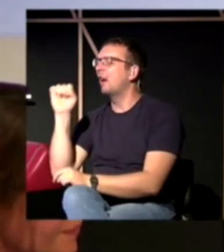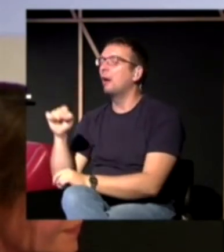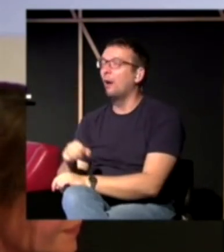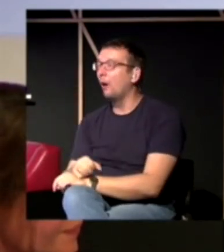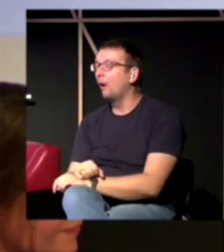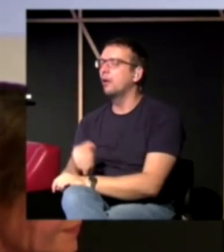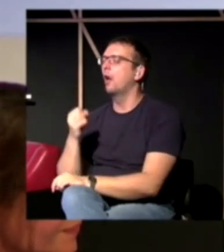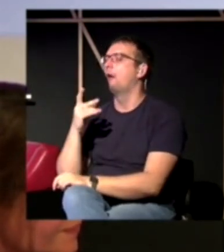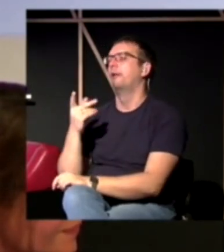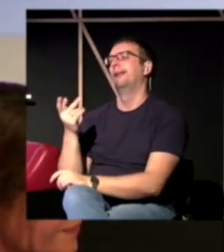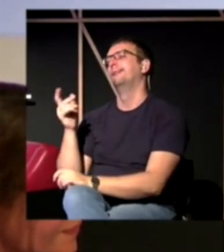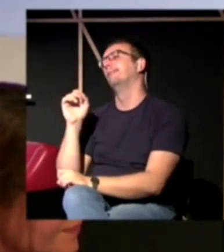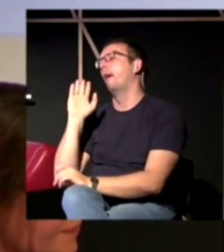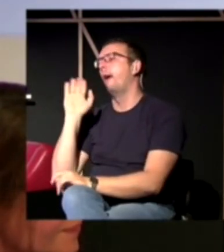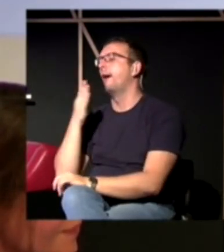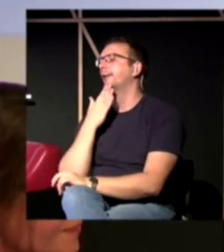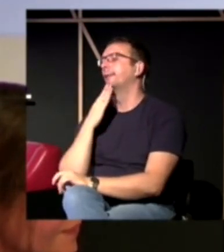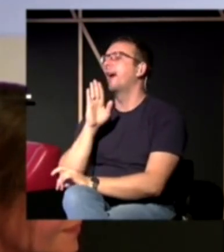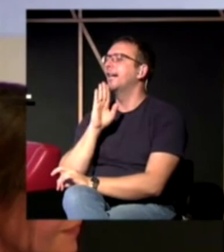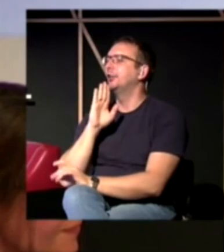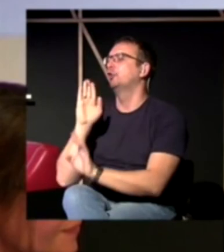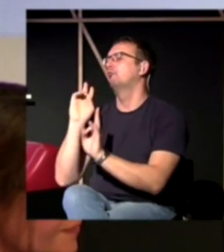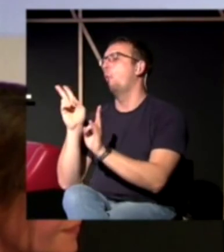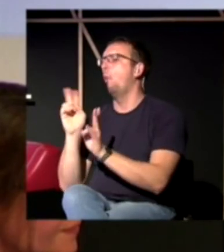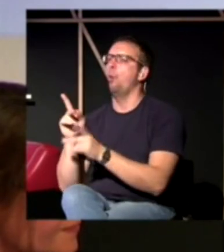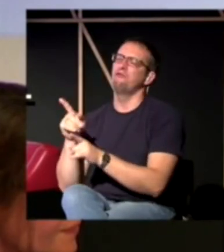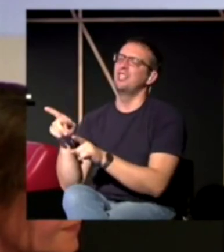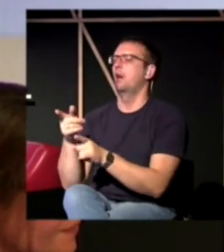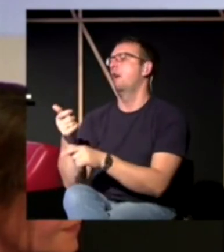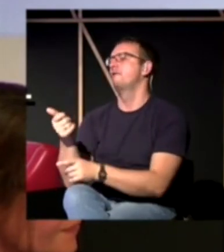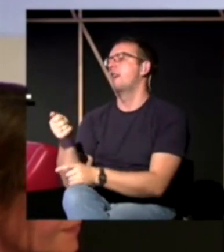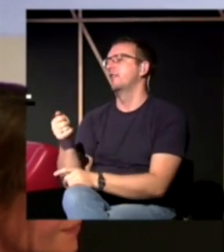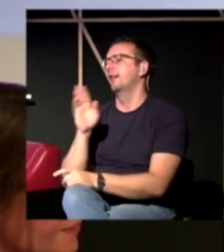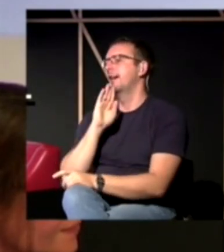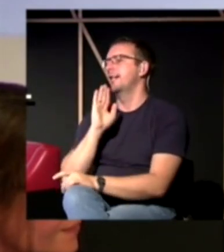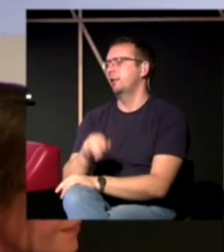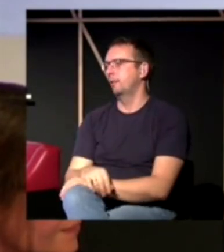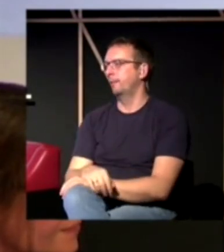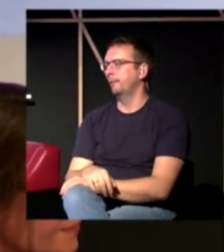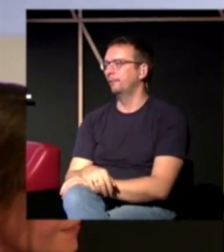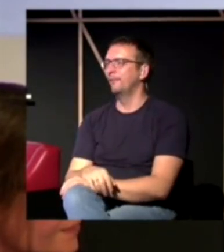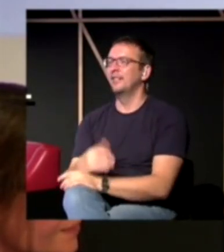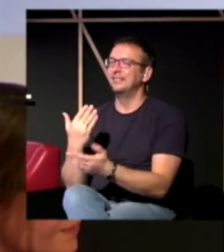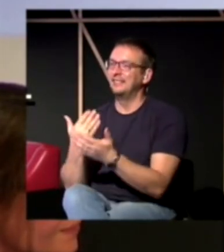can hear on TV. And you have to adapt and to make this kind of stuff to make it